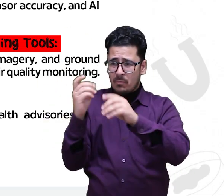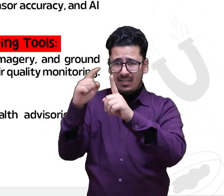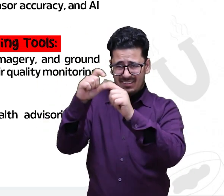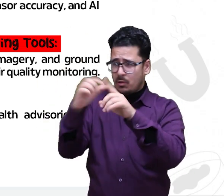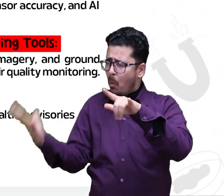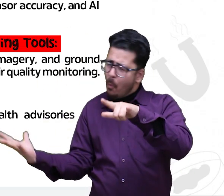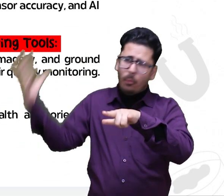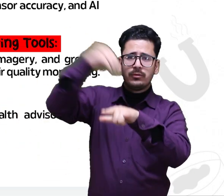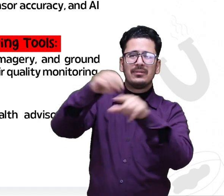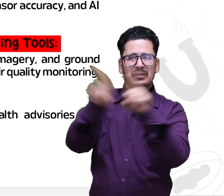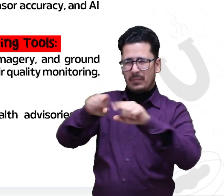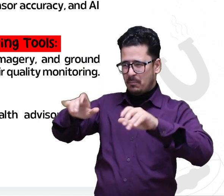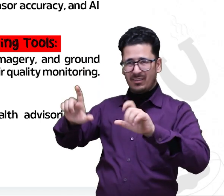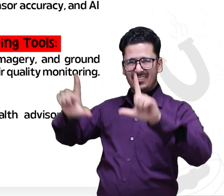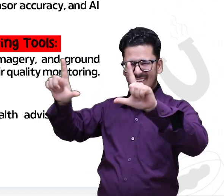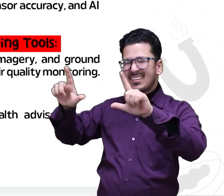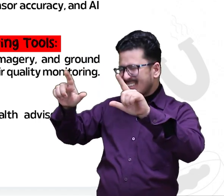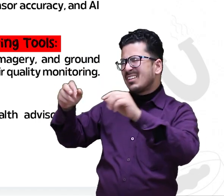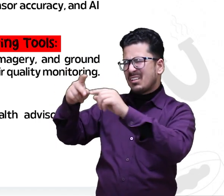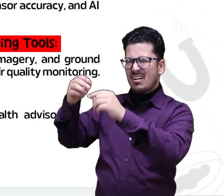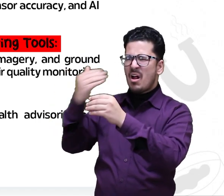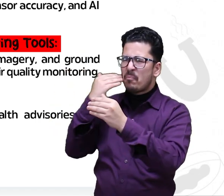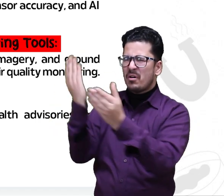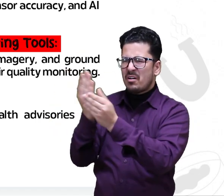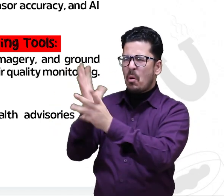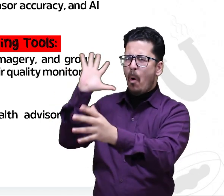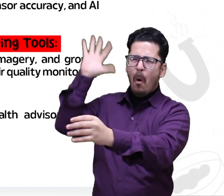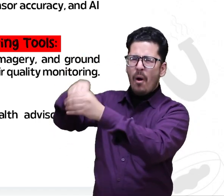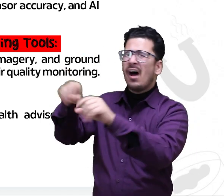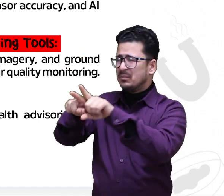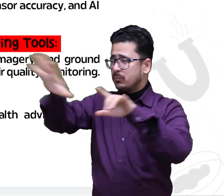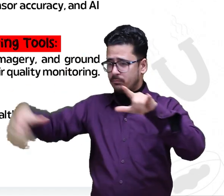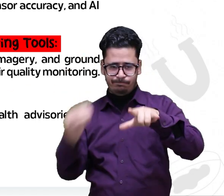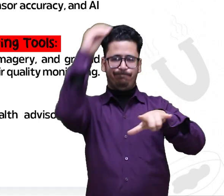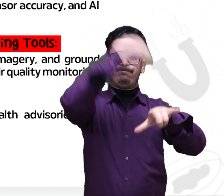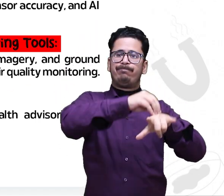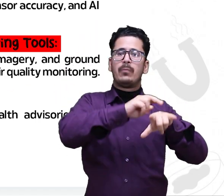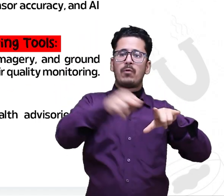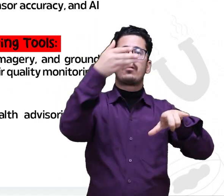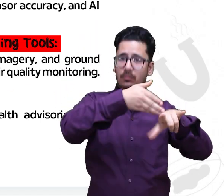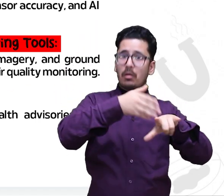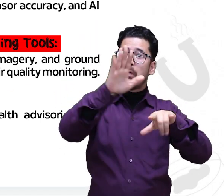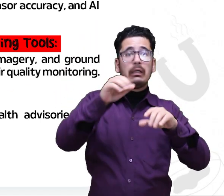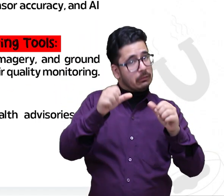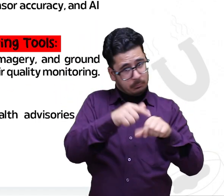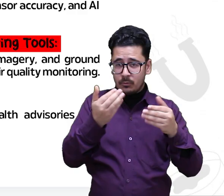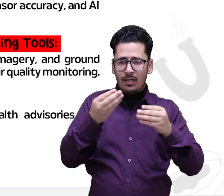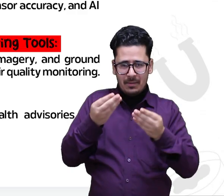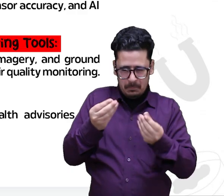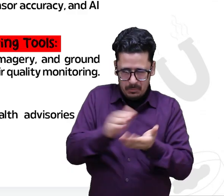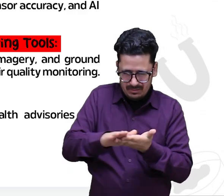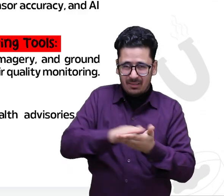Another exciting development is the integration of multiple monitoring systems. Data collected